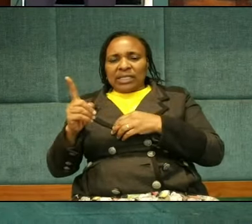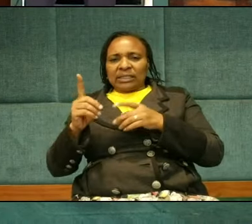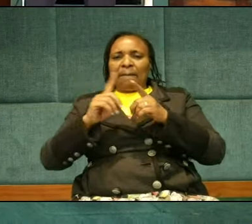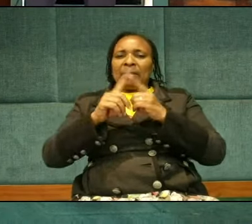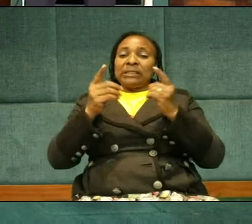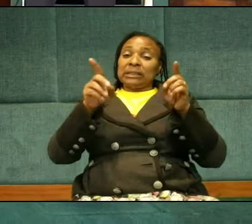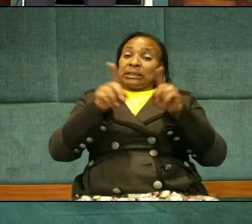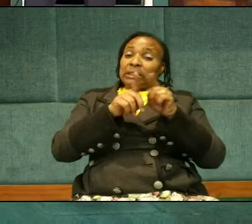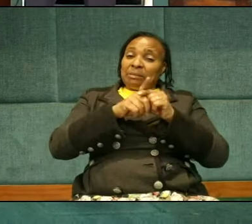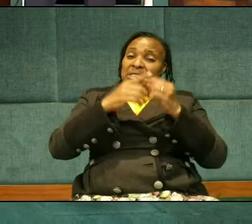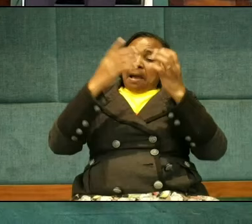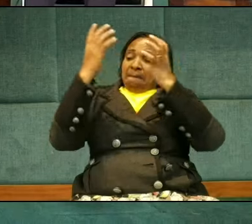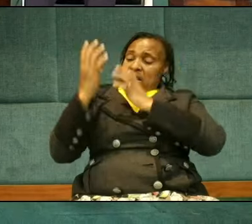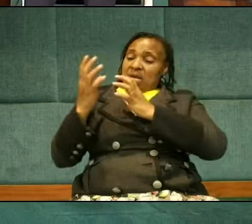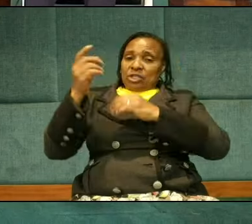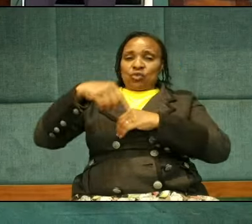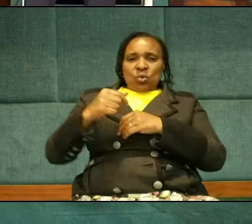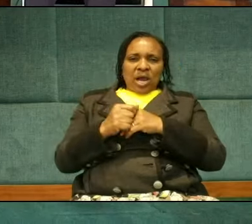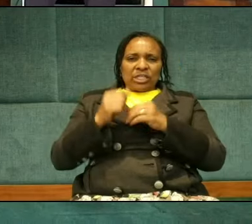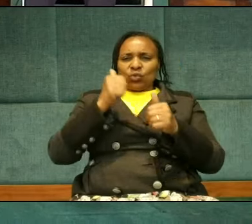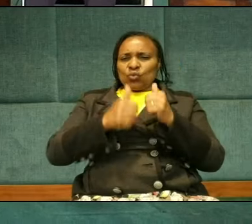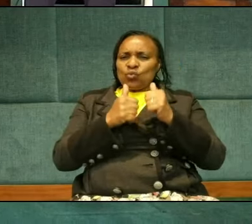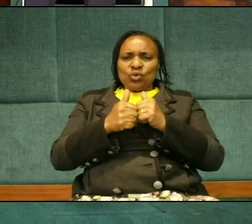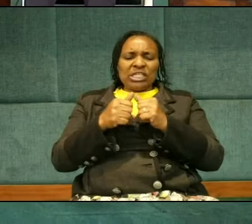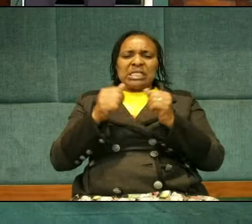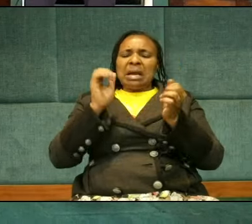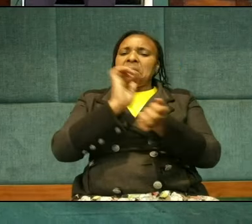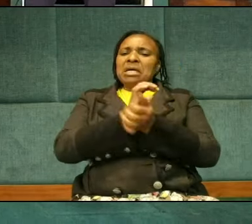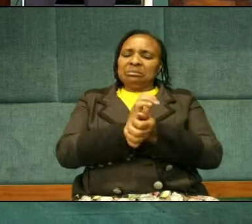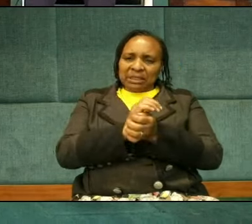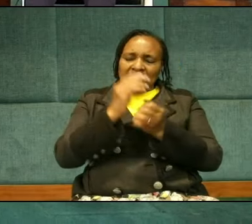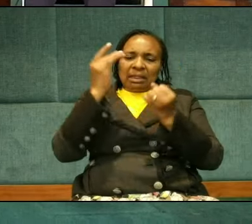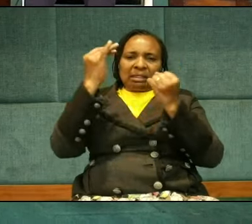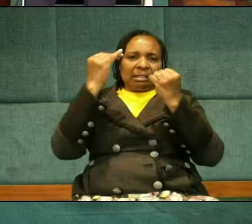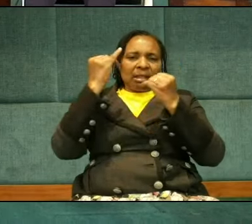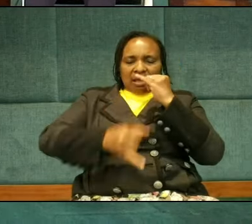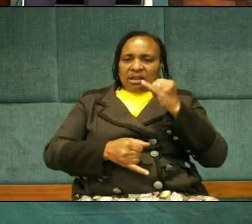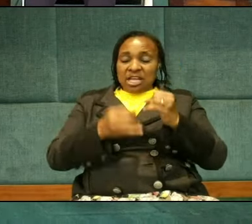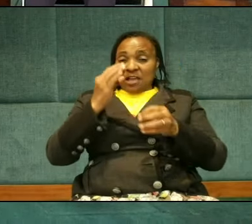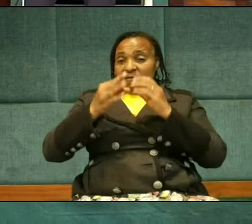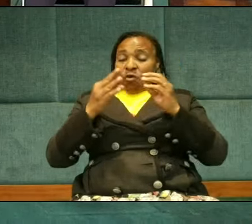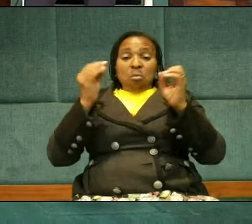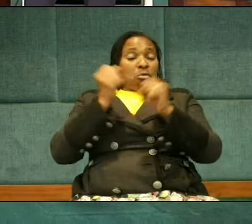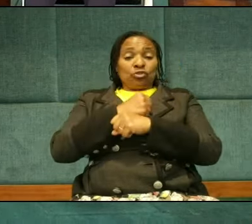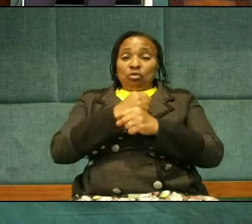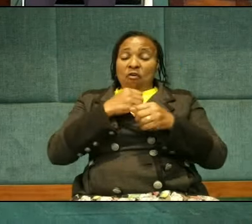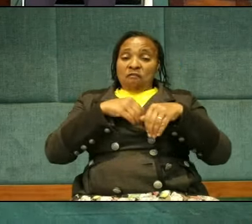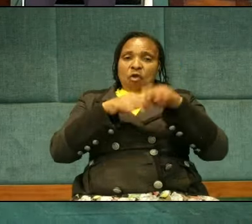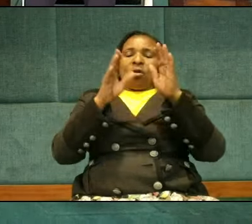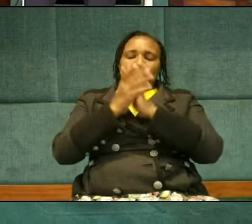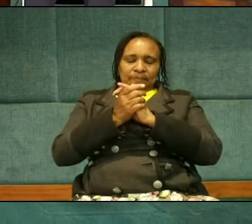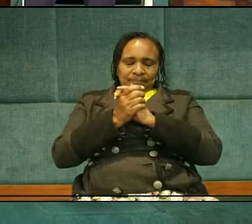seeming like it's a burden to us, which has a punishment at the end if you didn't follow. Yes.